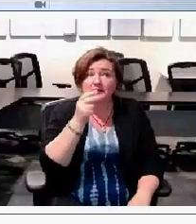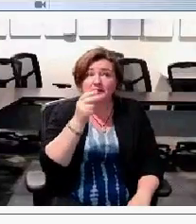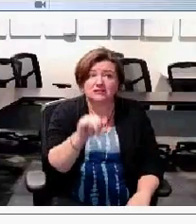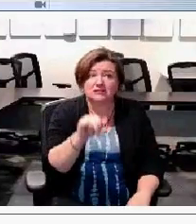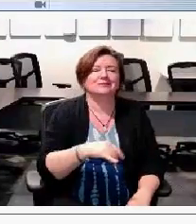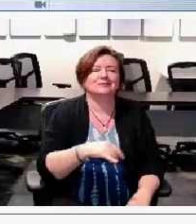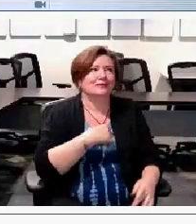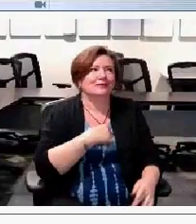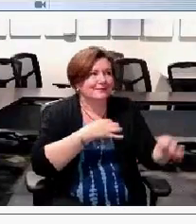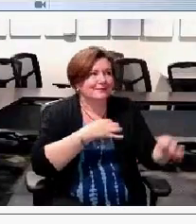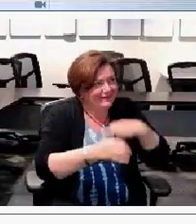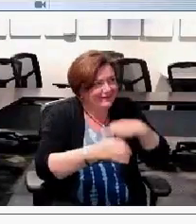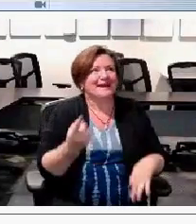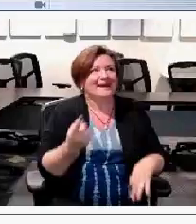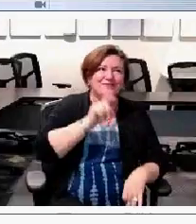and so yeah.